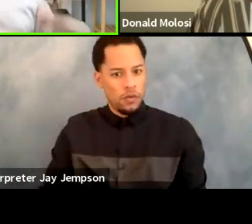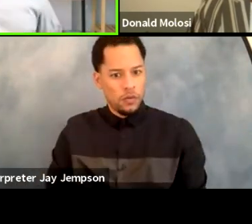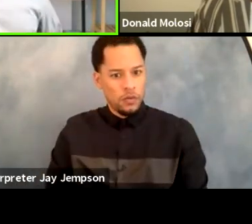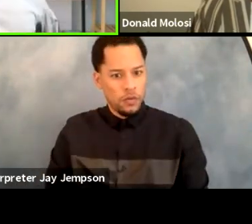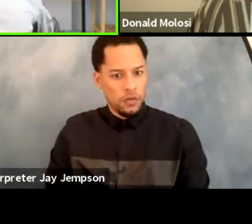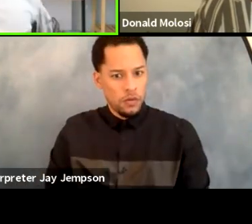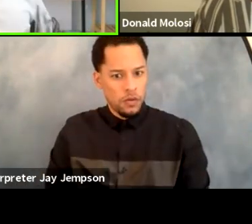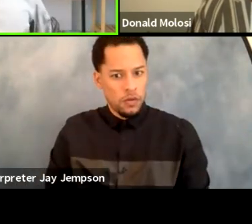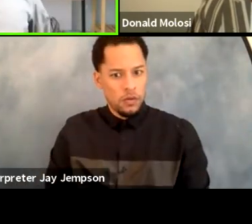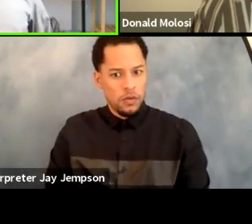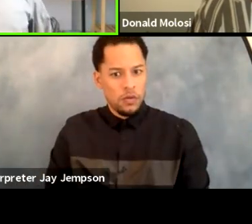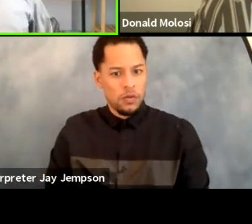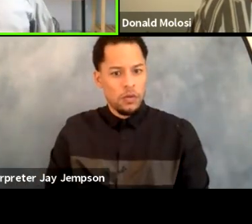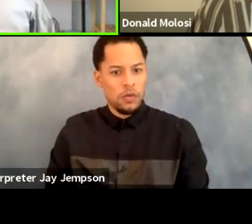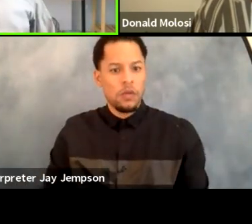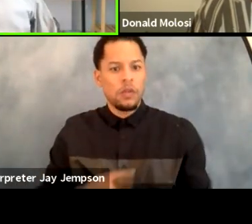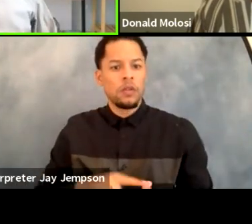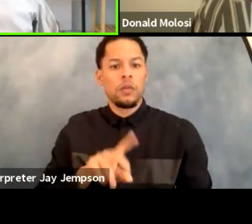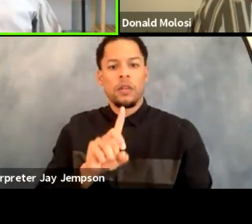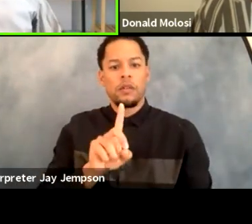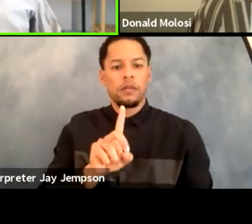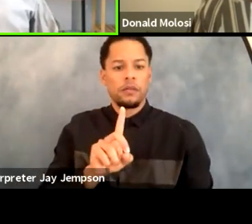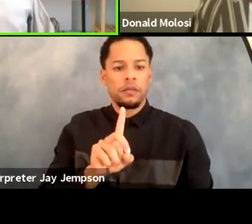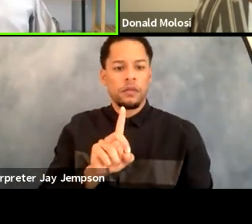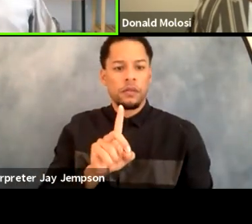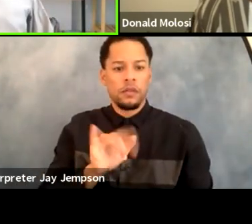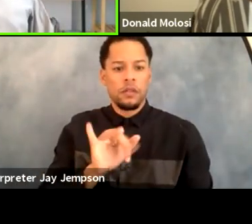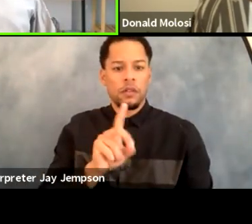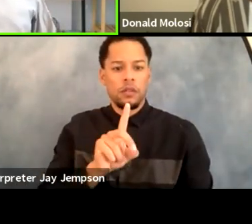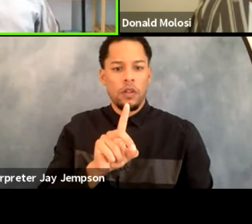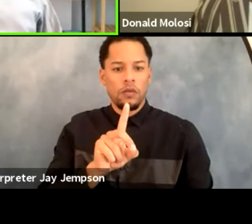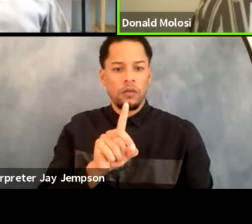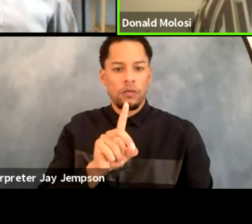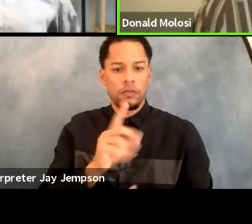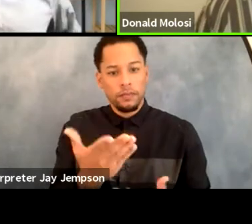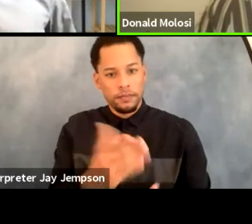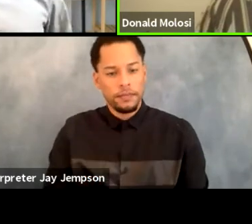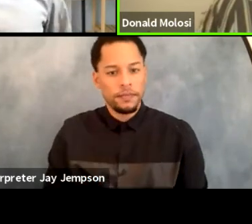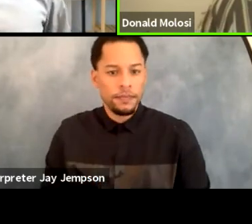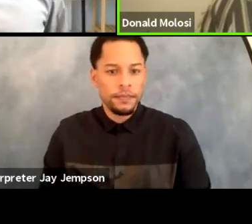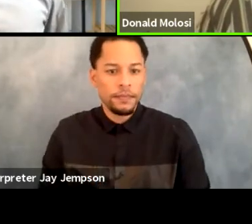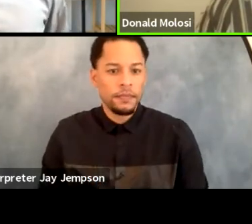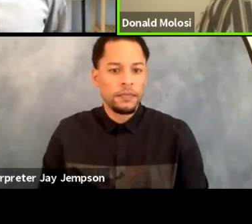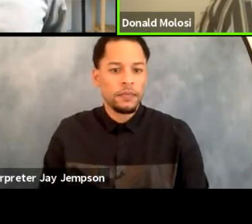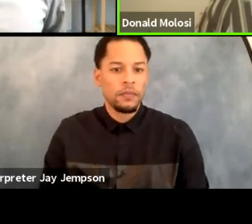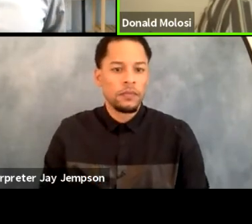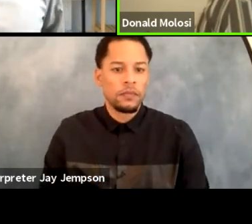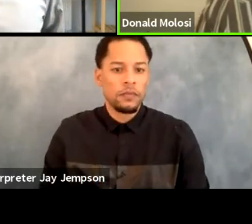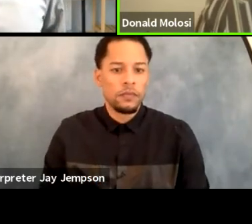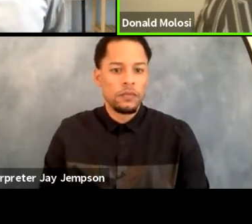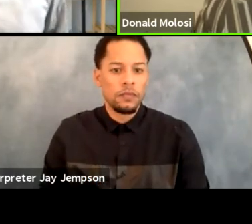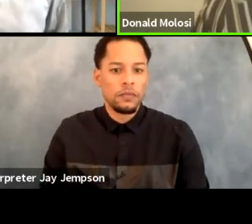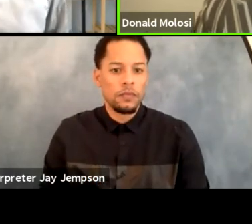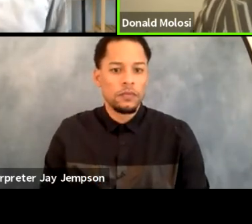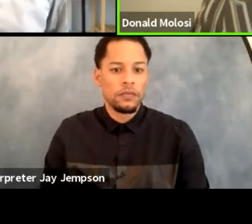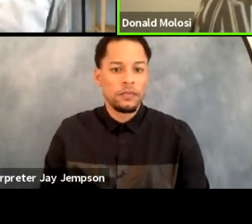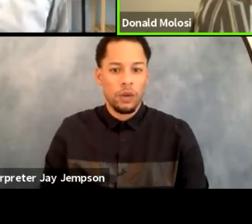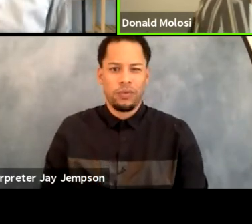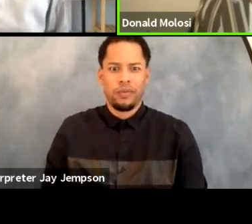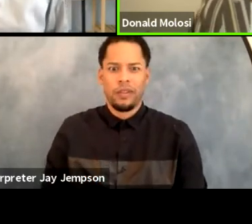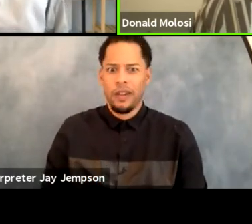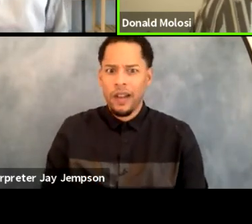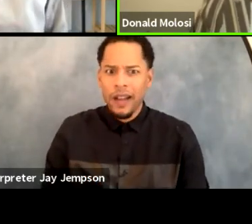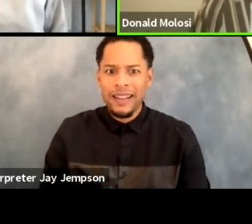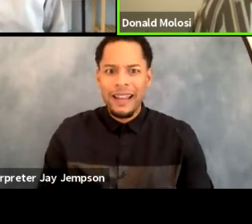then we'll go to Princess. Over to you, Donna. I think we need to decolonize everything,